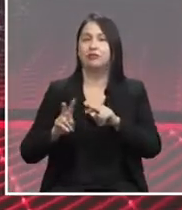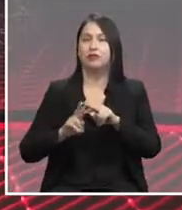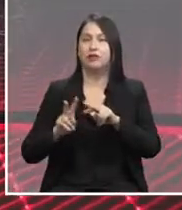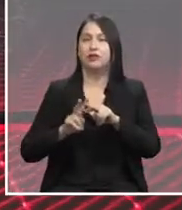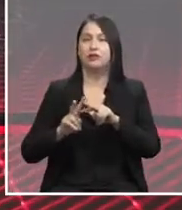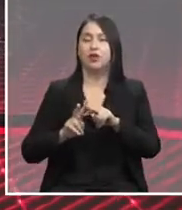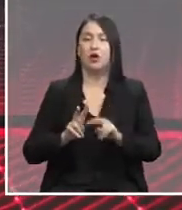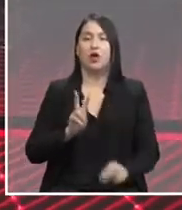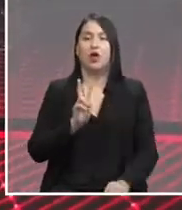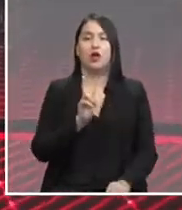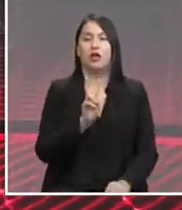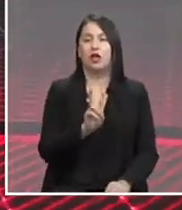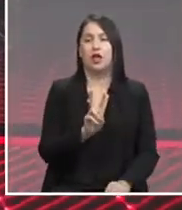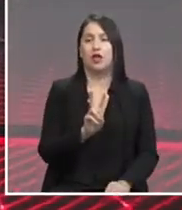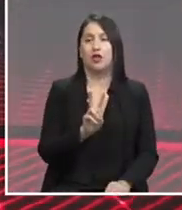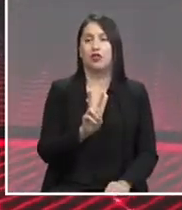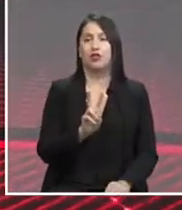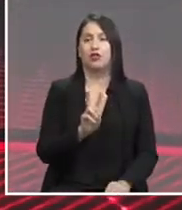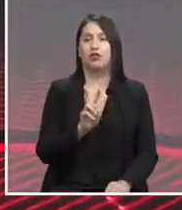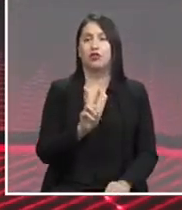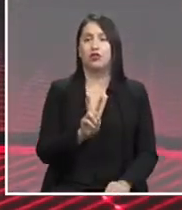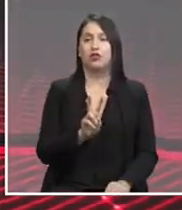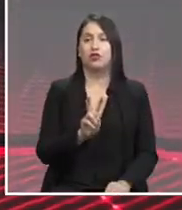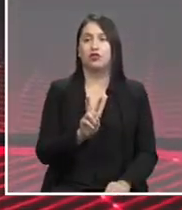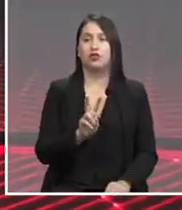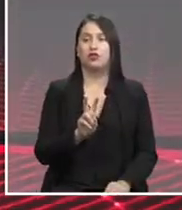that strategist, that theorician,